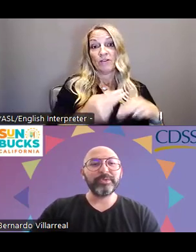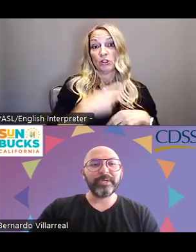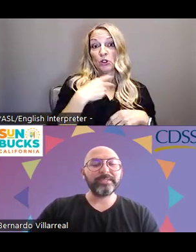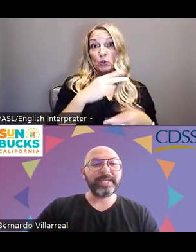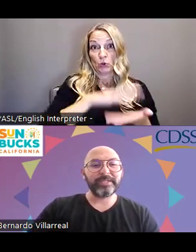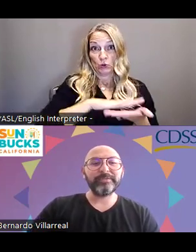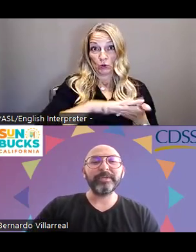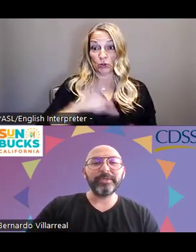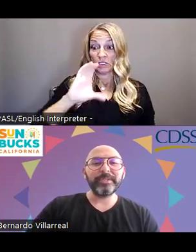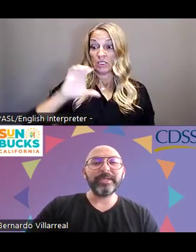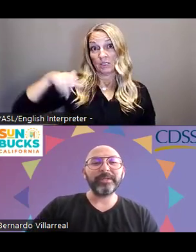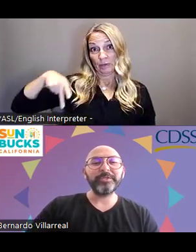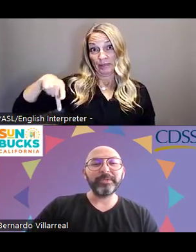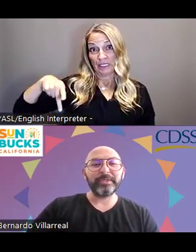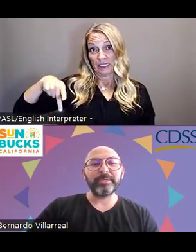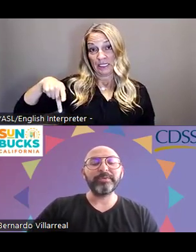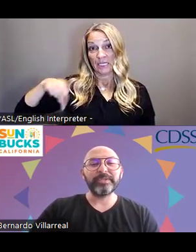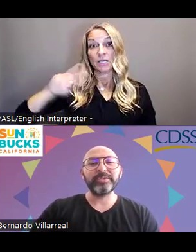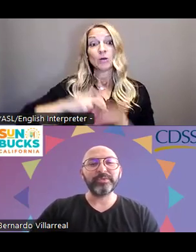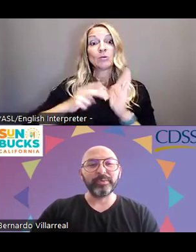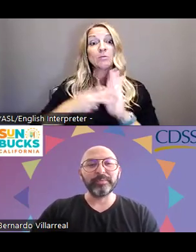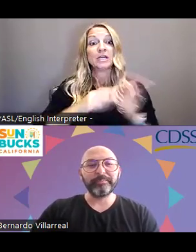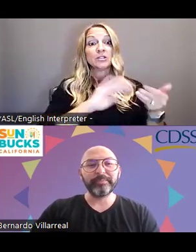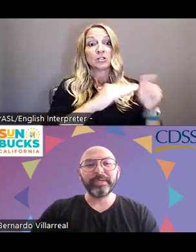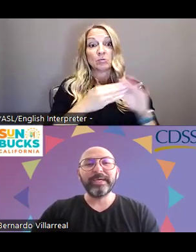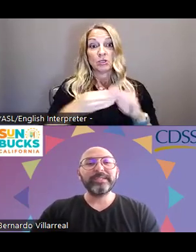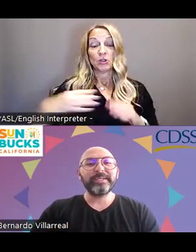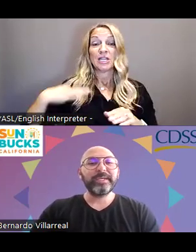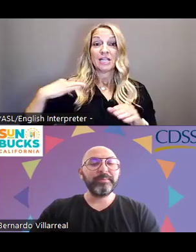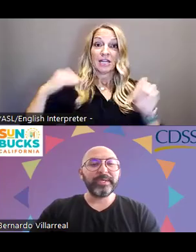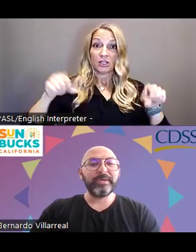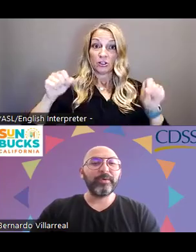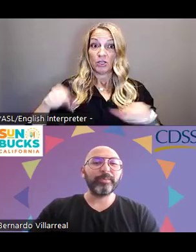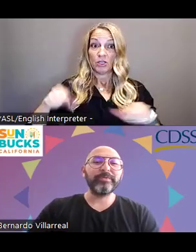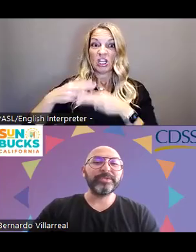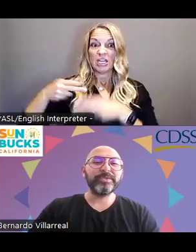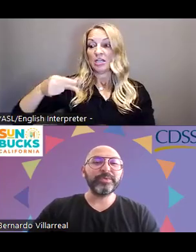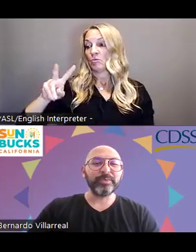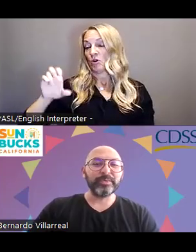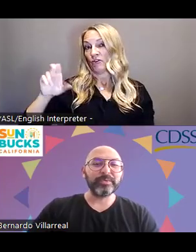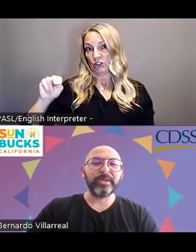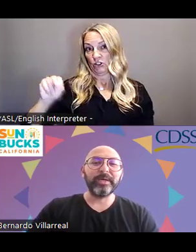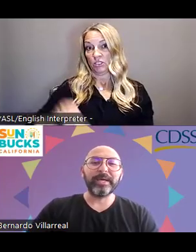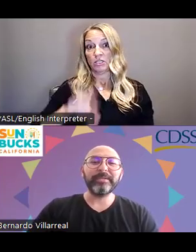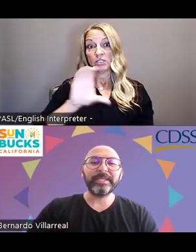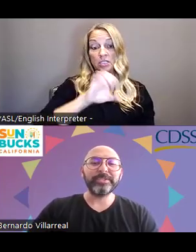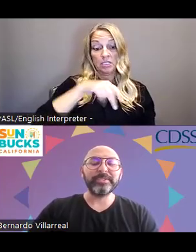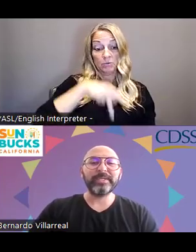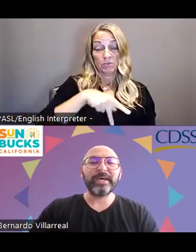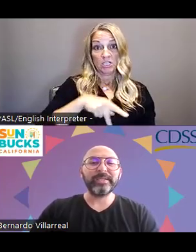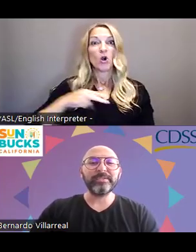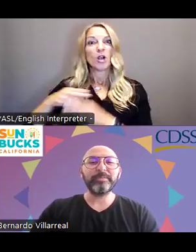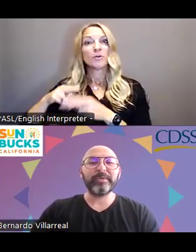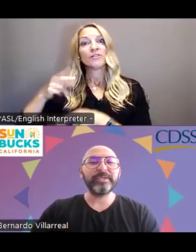CEP stands for Community Eligibility Provision School. CEP or Provision 2 schools allow